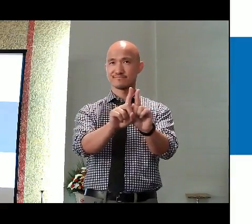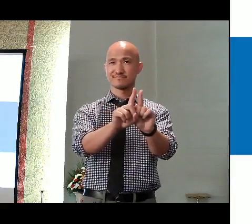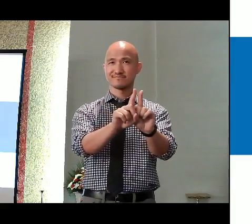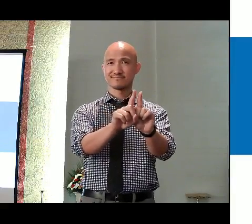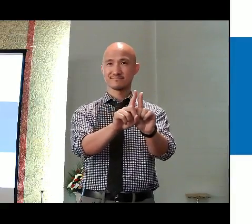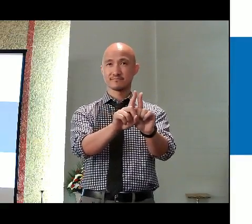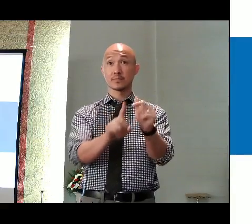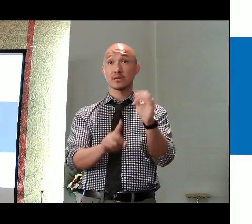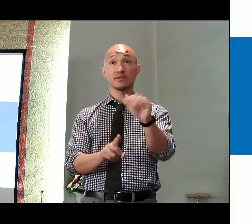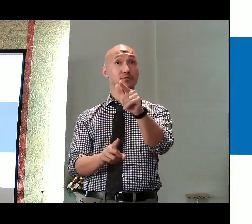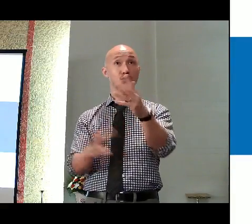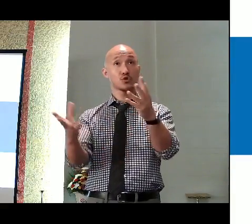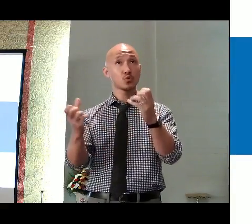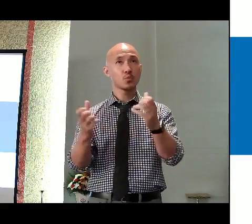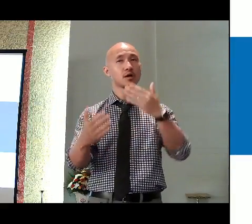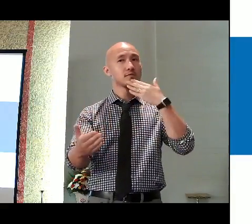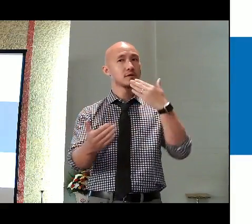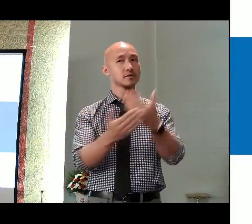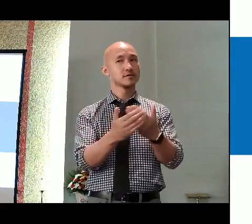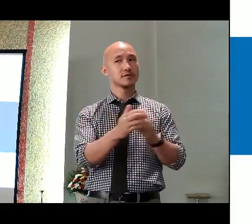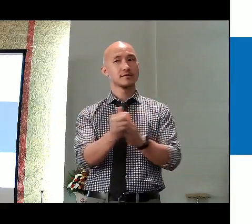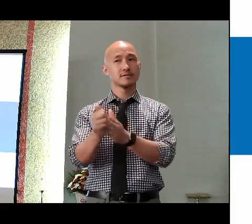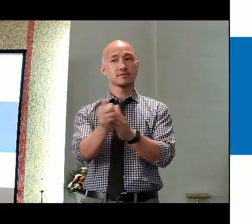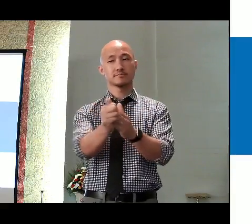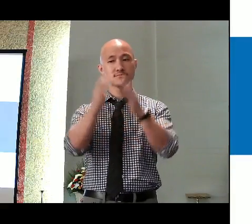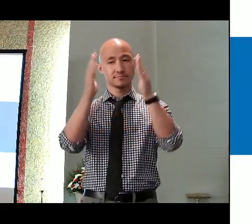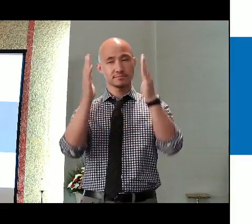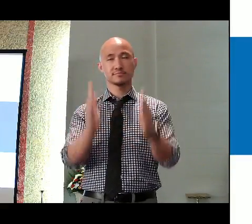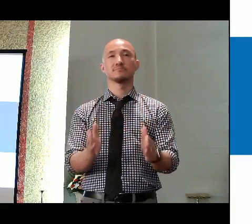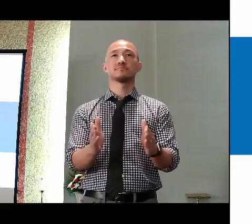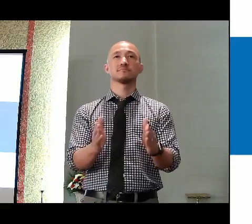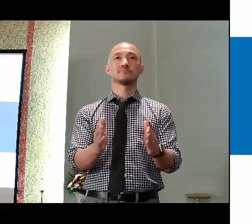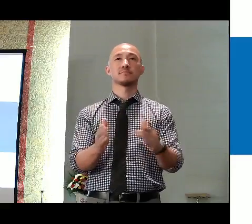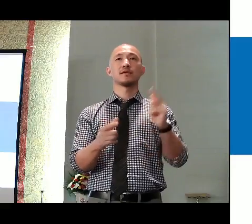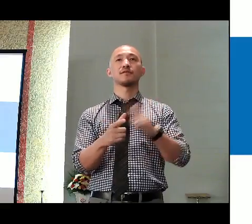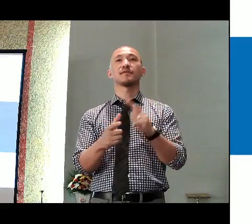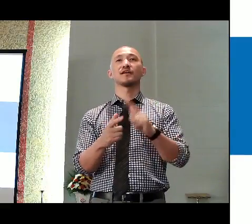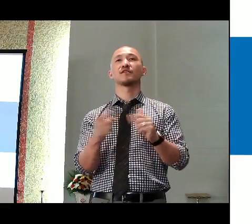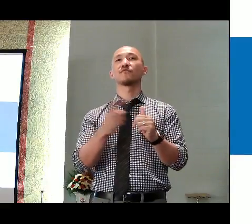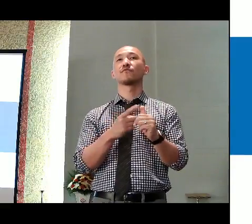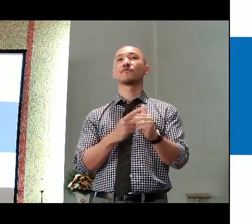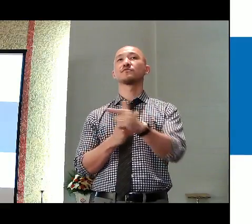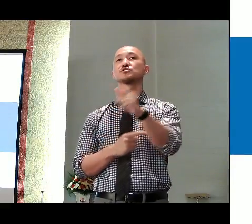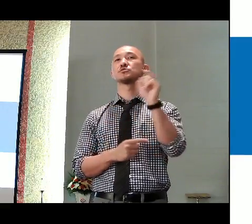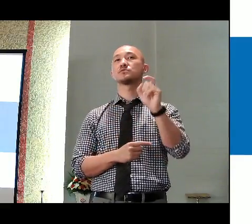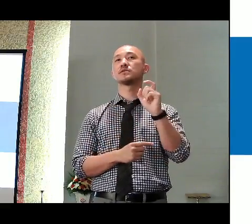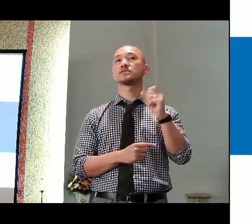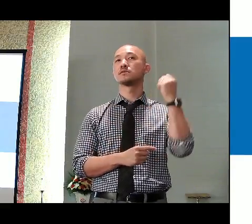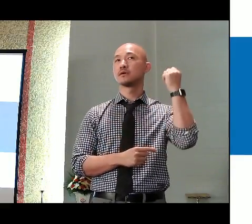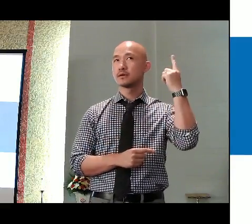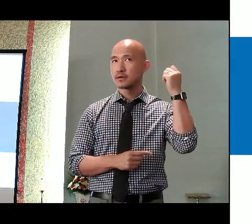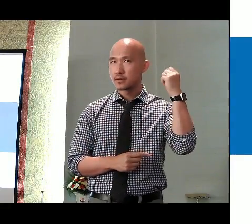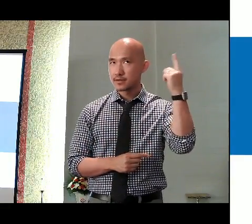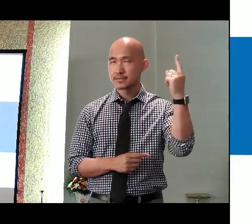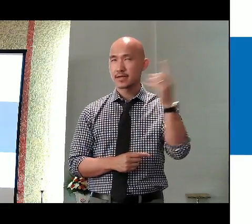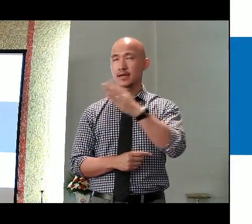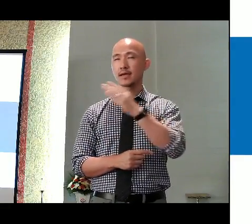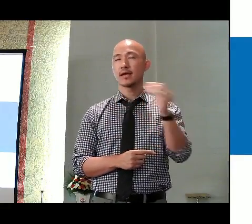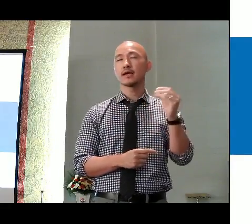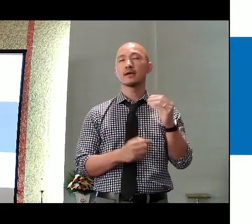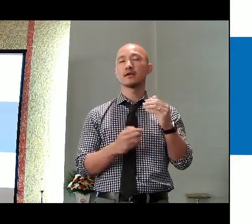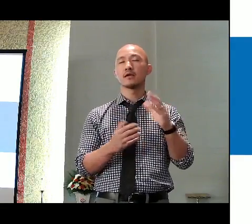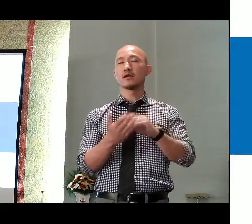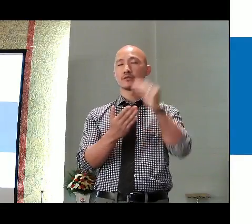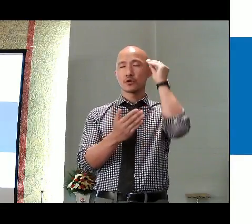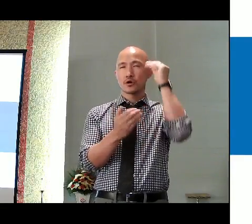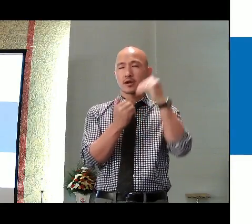an adequate head, a godly head, you are directed to be considerate towards those that are vulnerable to you.